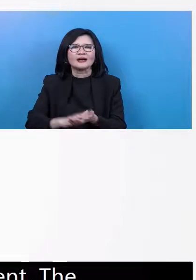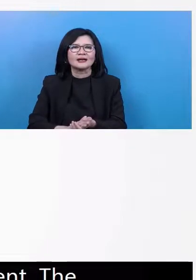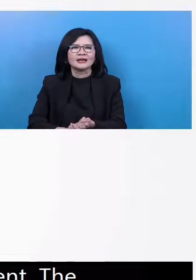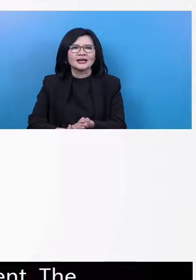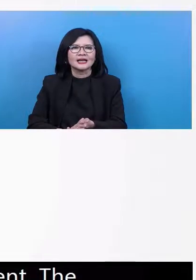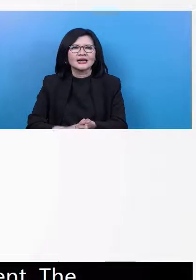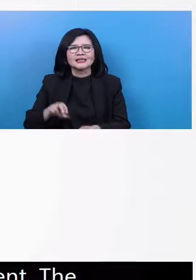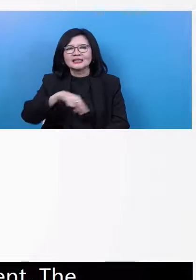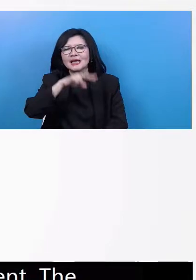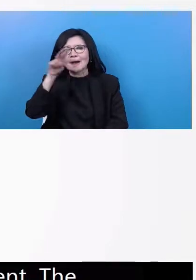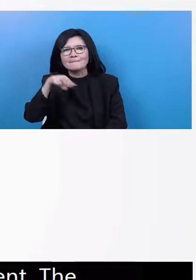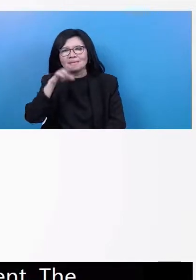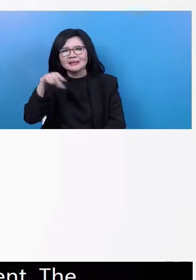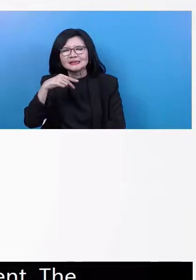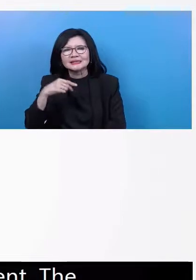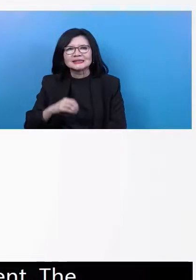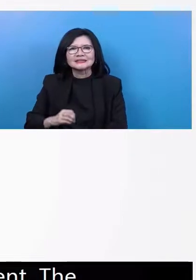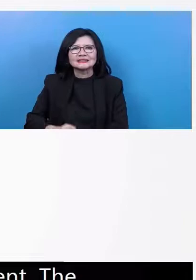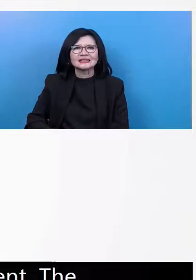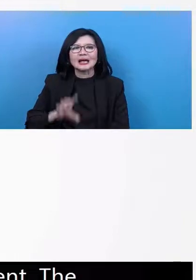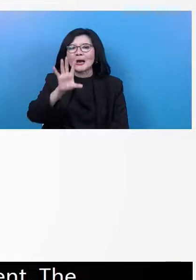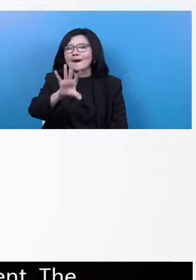They're still not buying into